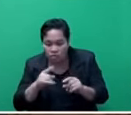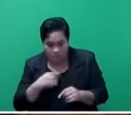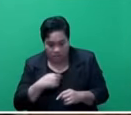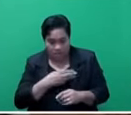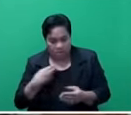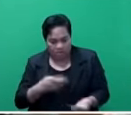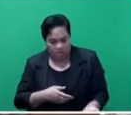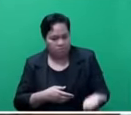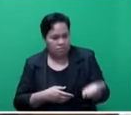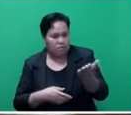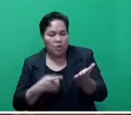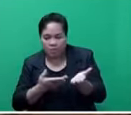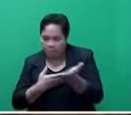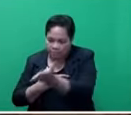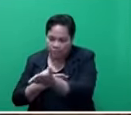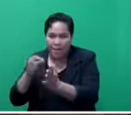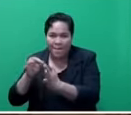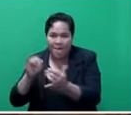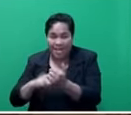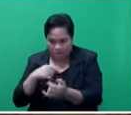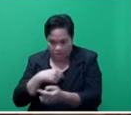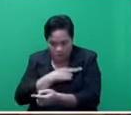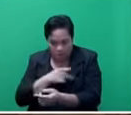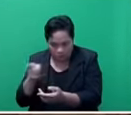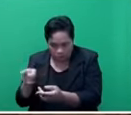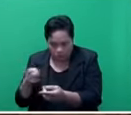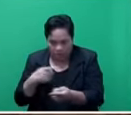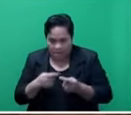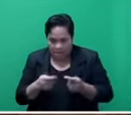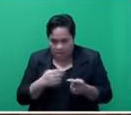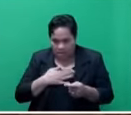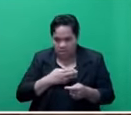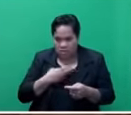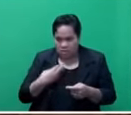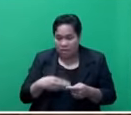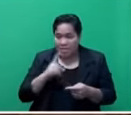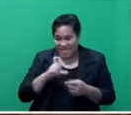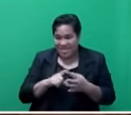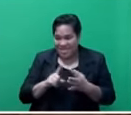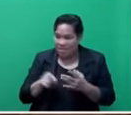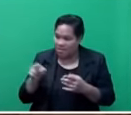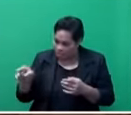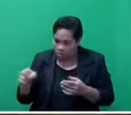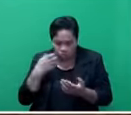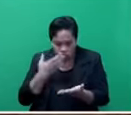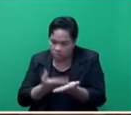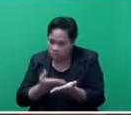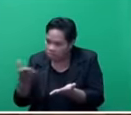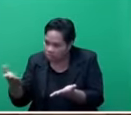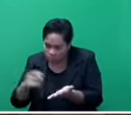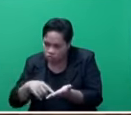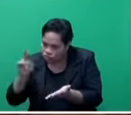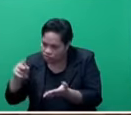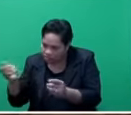this report to my permanent secretary, who I hold responsible to manage my ministry as a CEO, and I tell him this is the indications of things that you